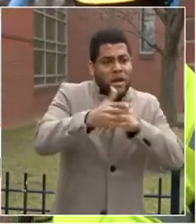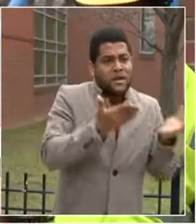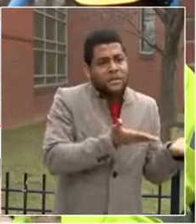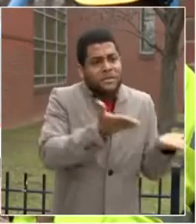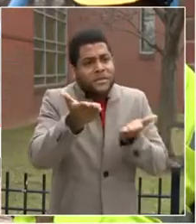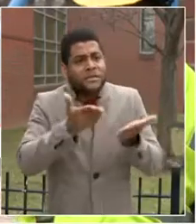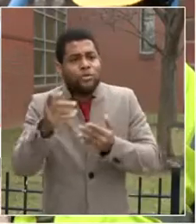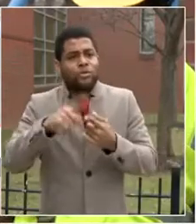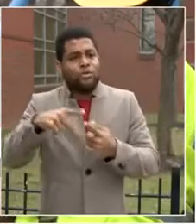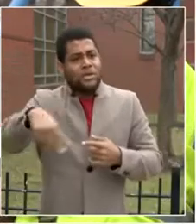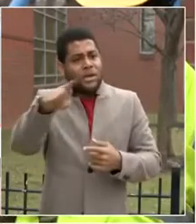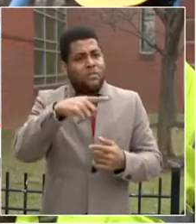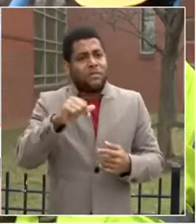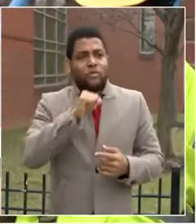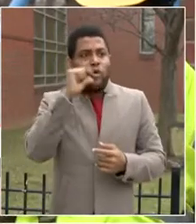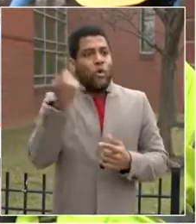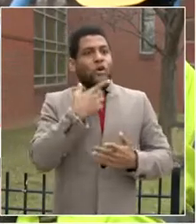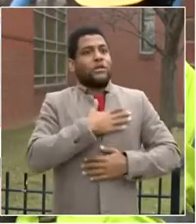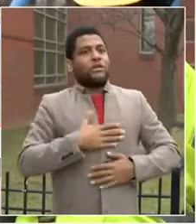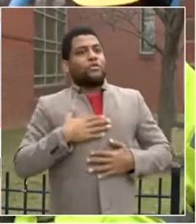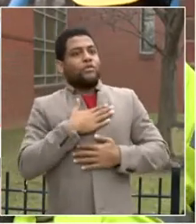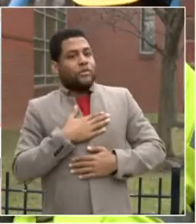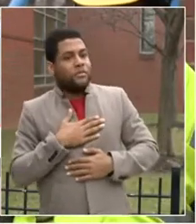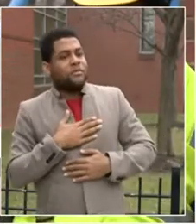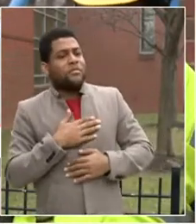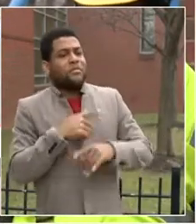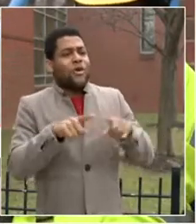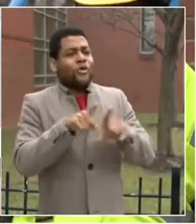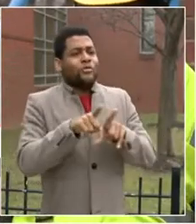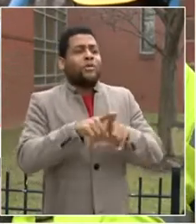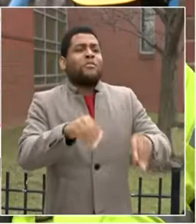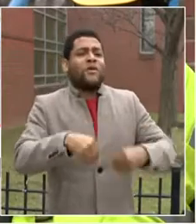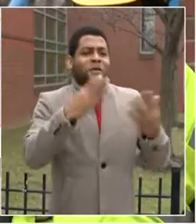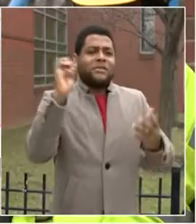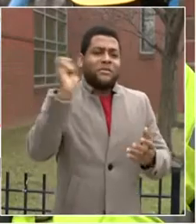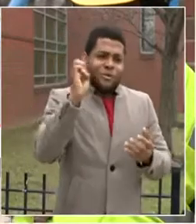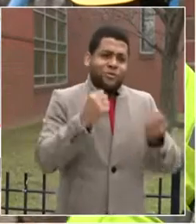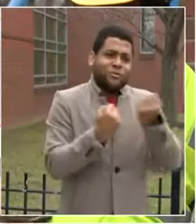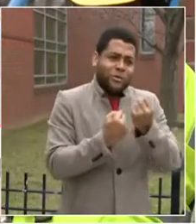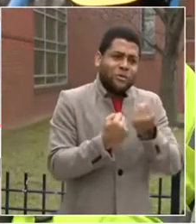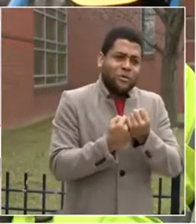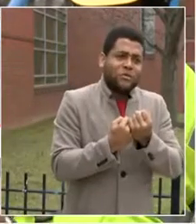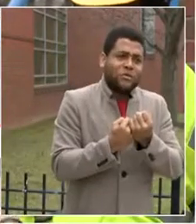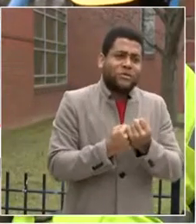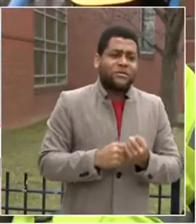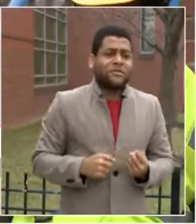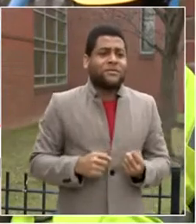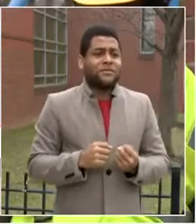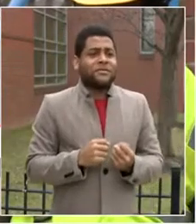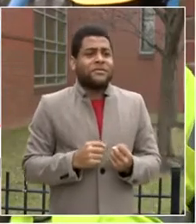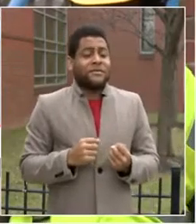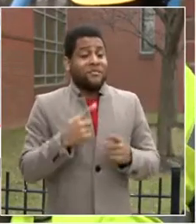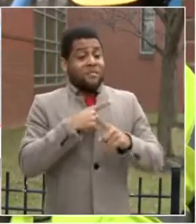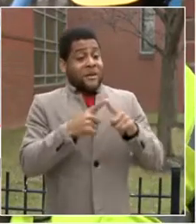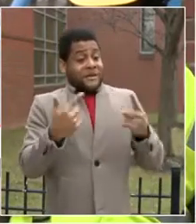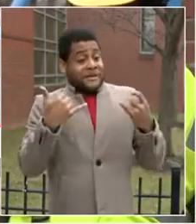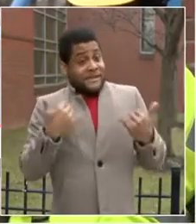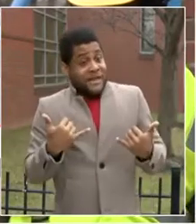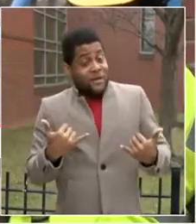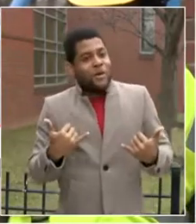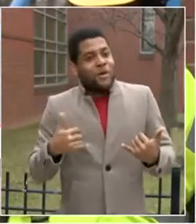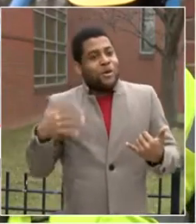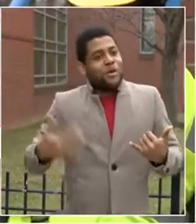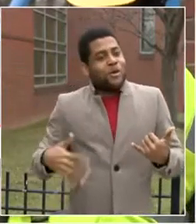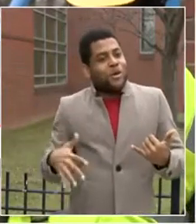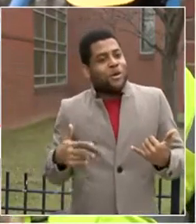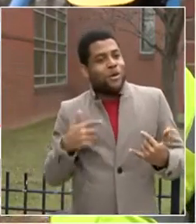of being a recreator to provide important emergency supports. But we look forward to coming back and doing what we